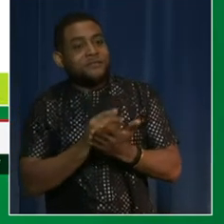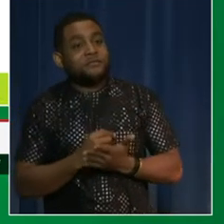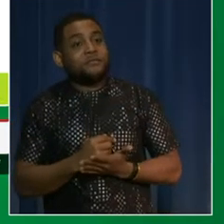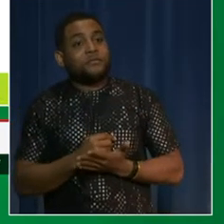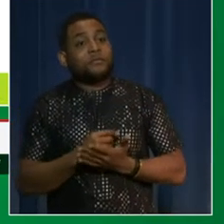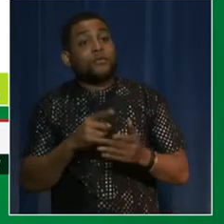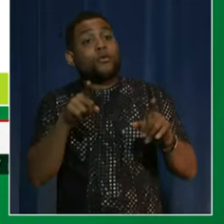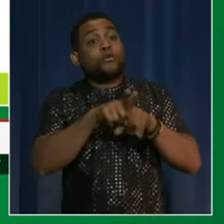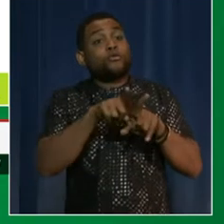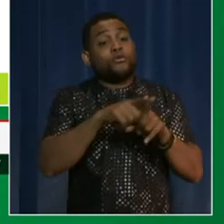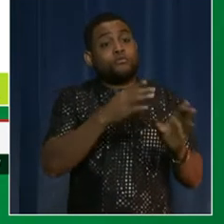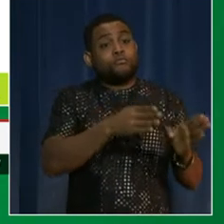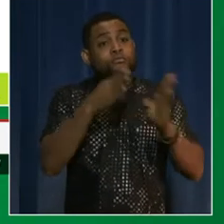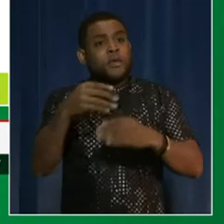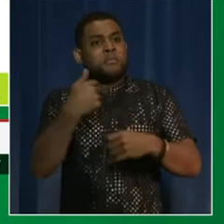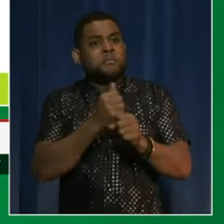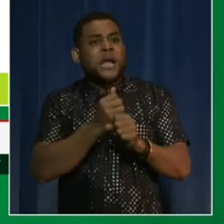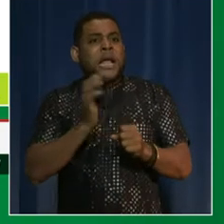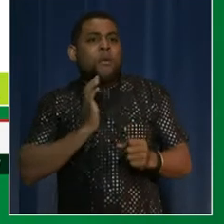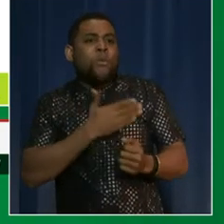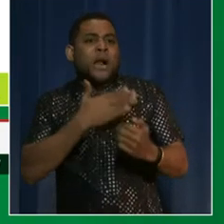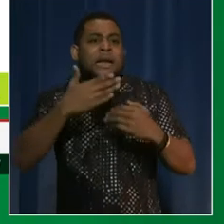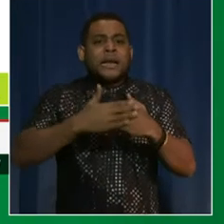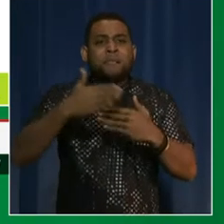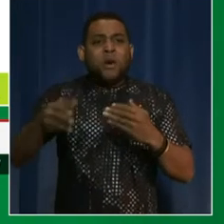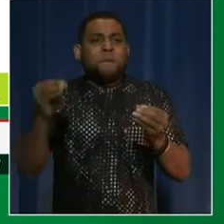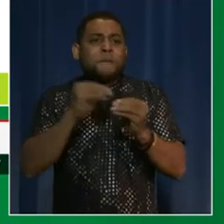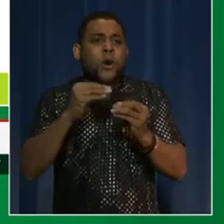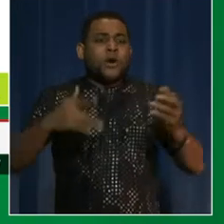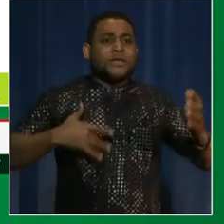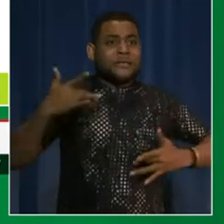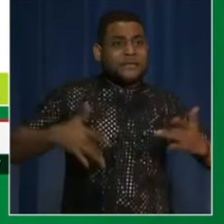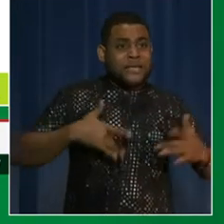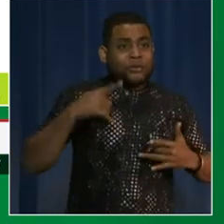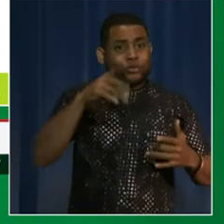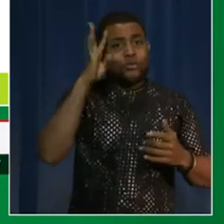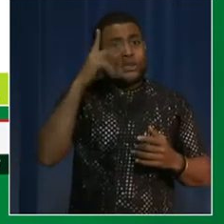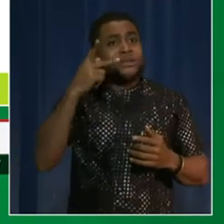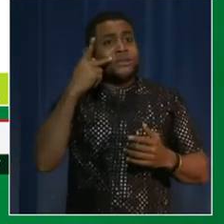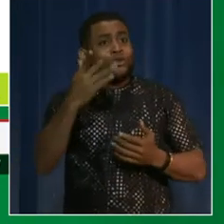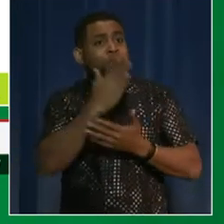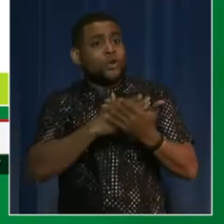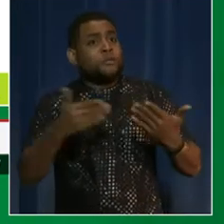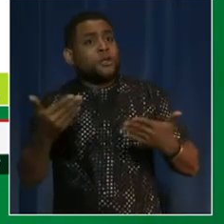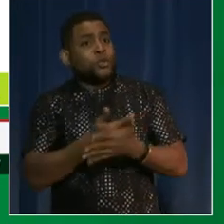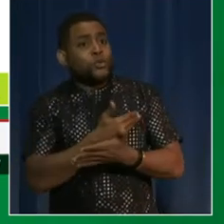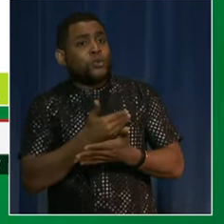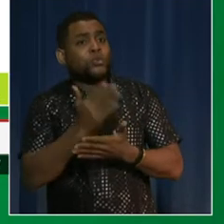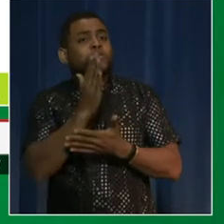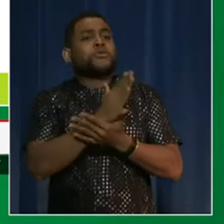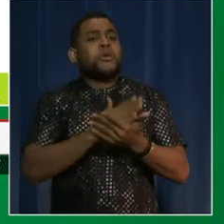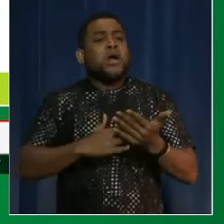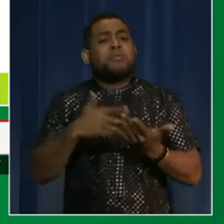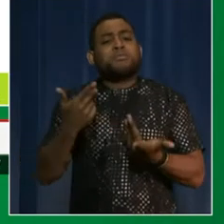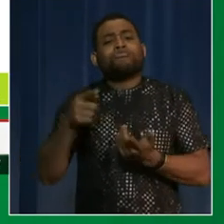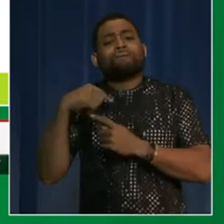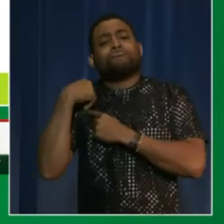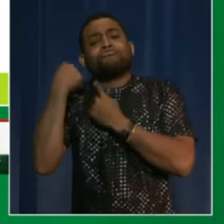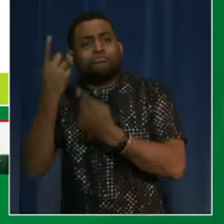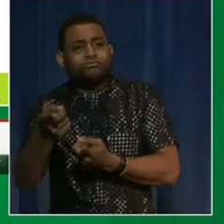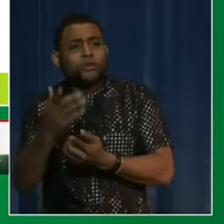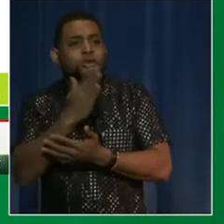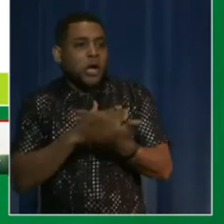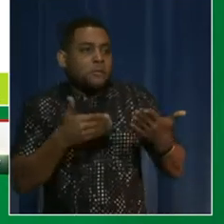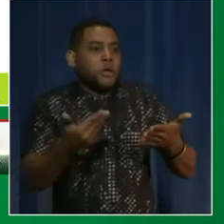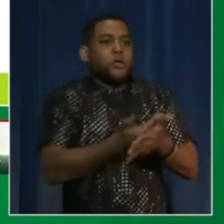enliven our neighborhoods. You see there are some that are new, some that have been around a little bit. And so what we want to do is